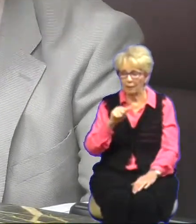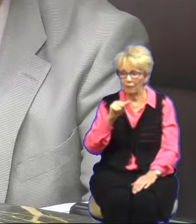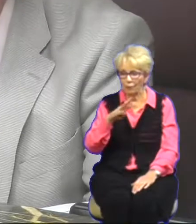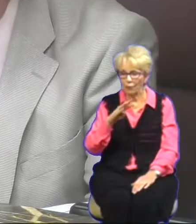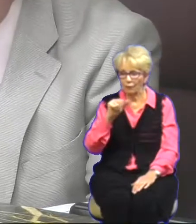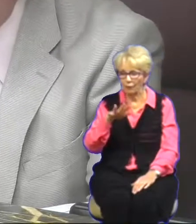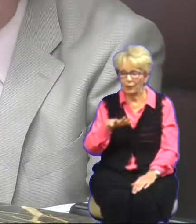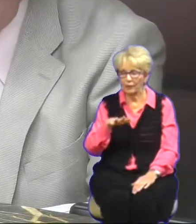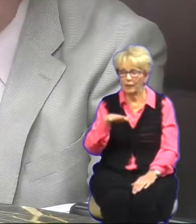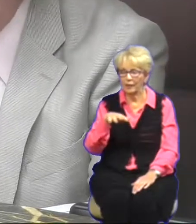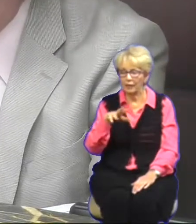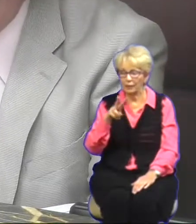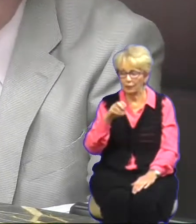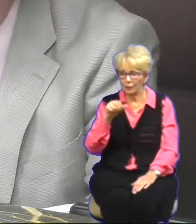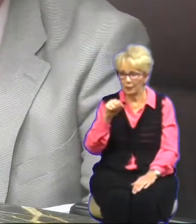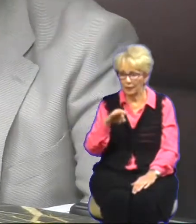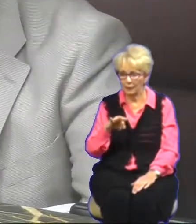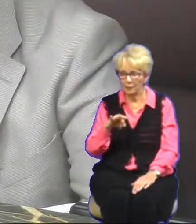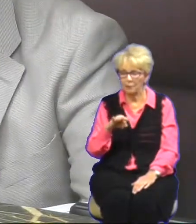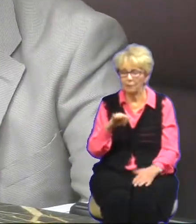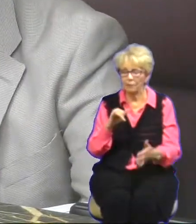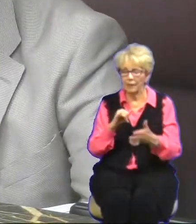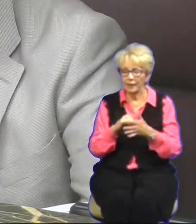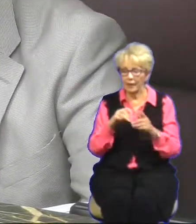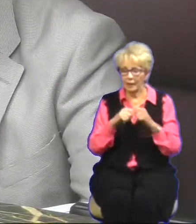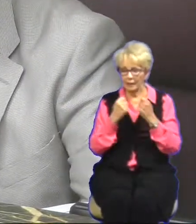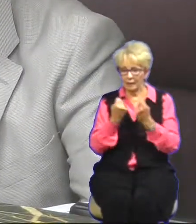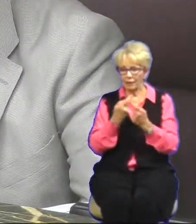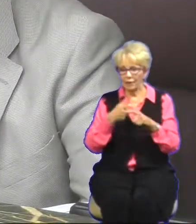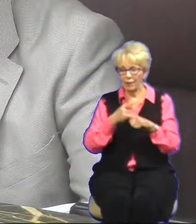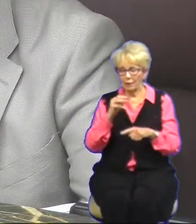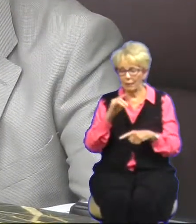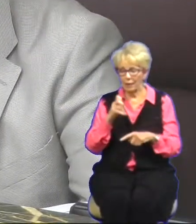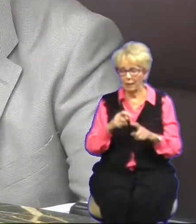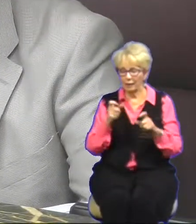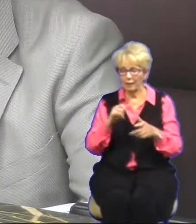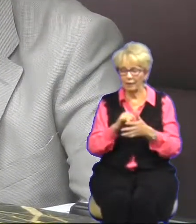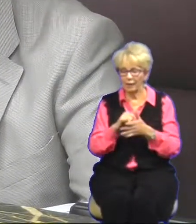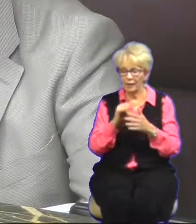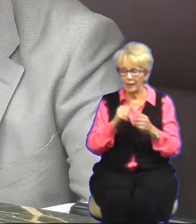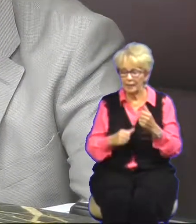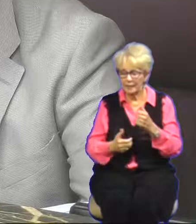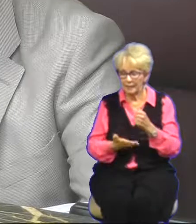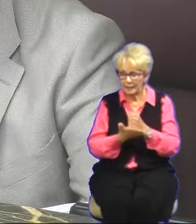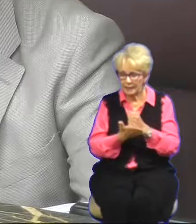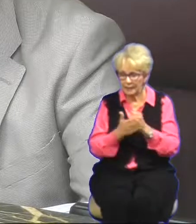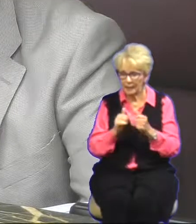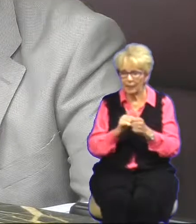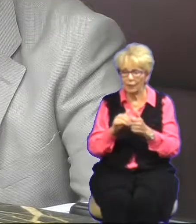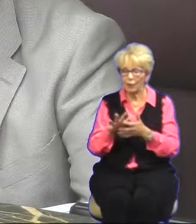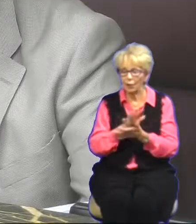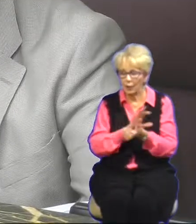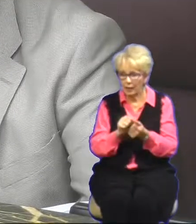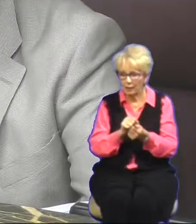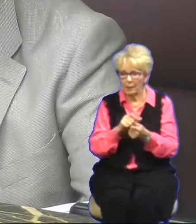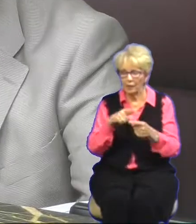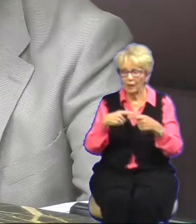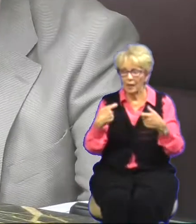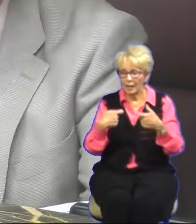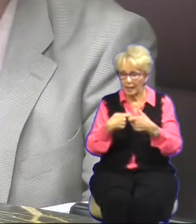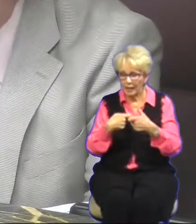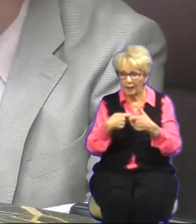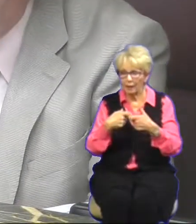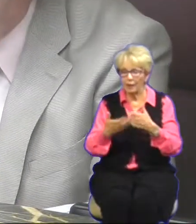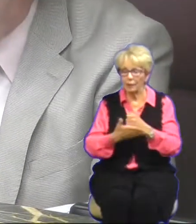and 15th, 2019. And whereas the team from Maiden provided invaluable assistance in addressing storm damage and restoring electric power in